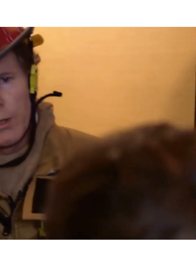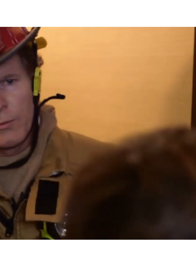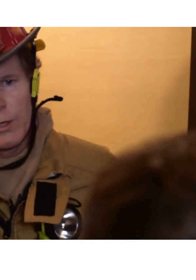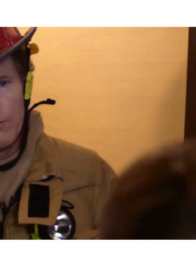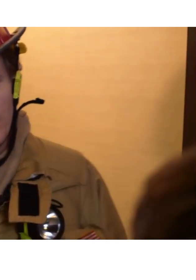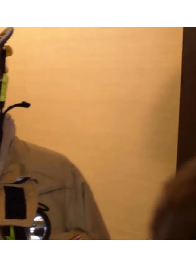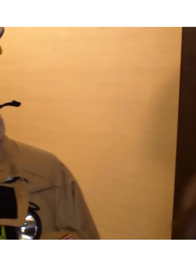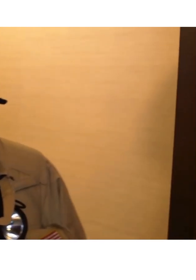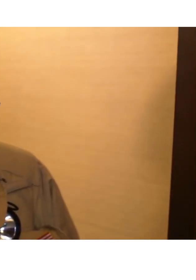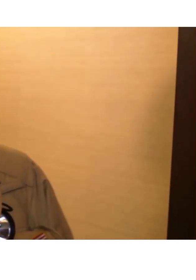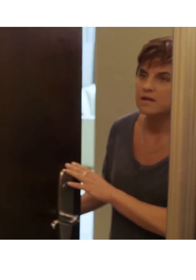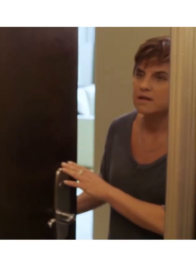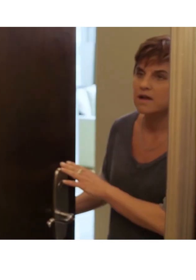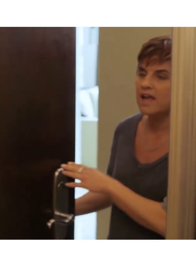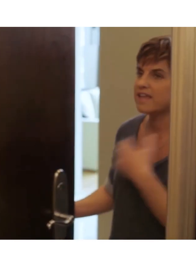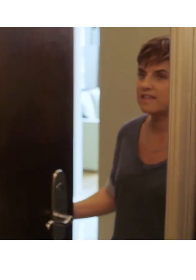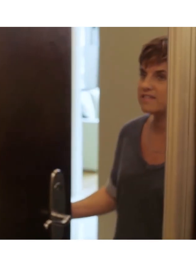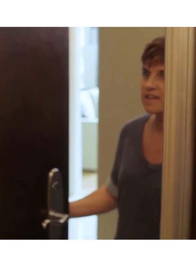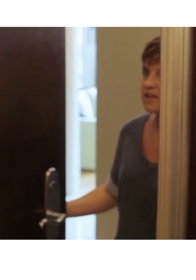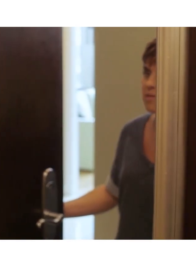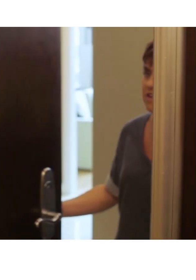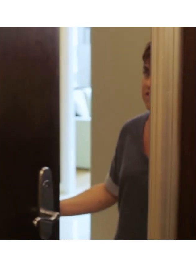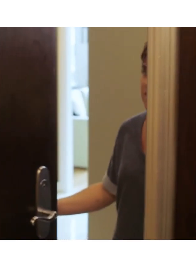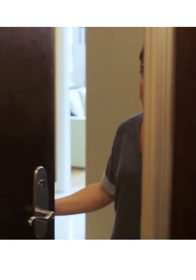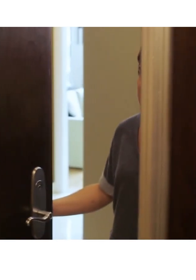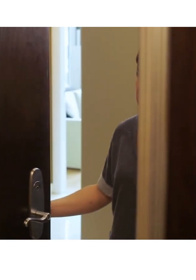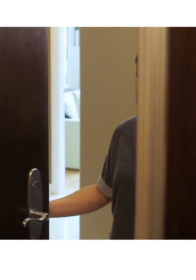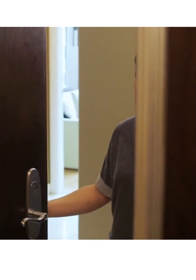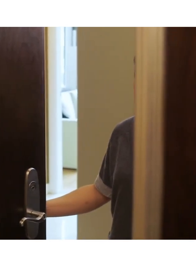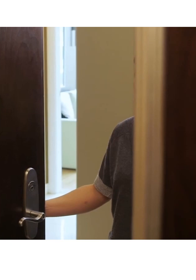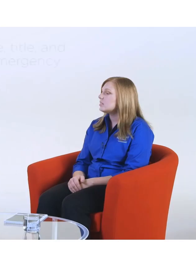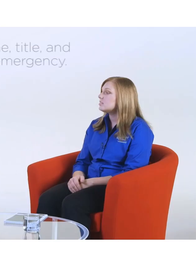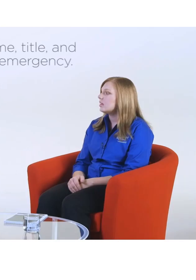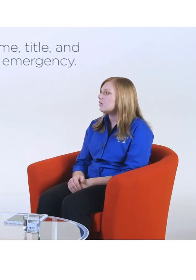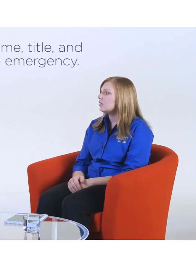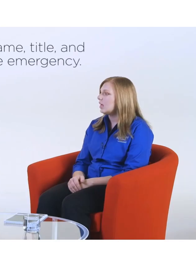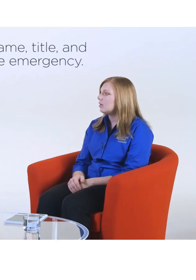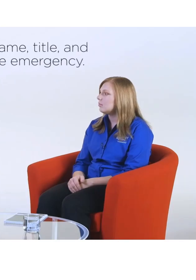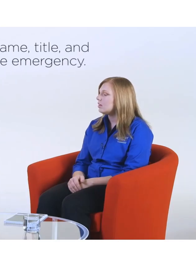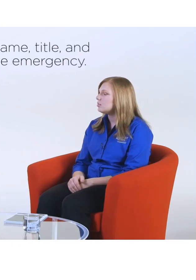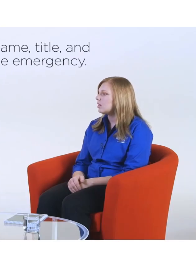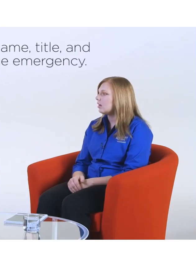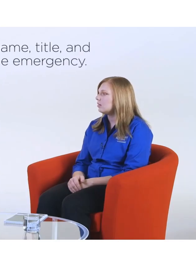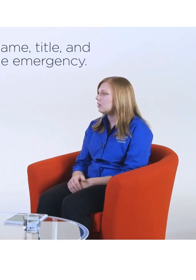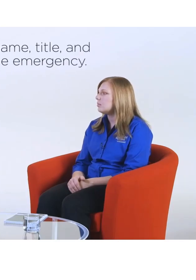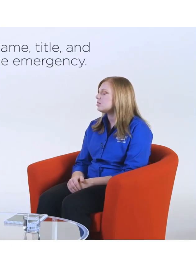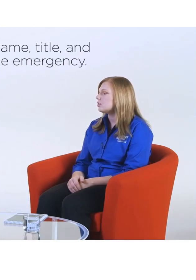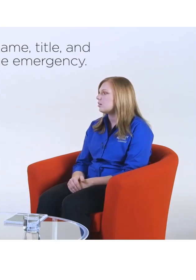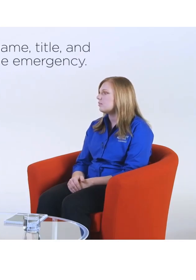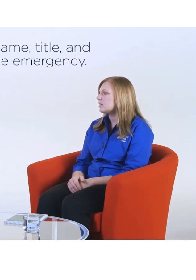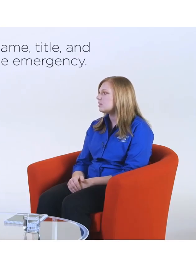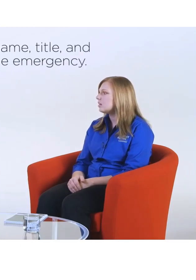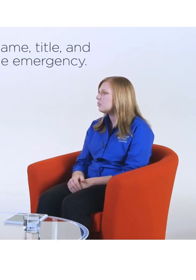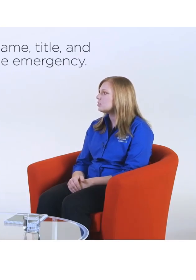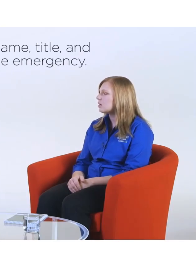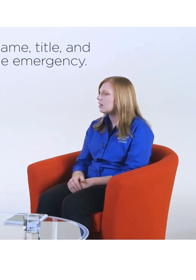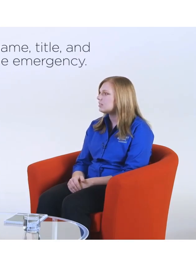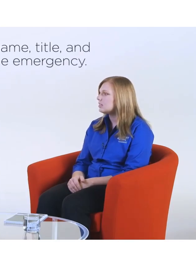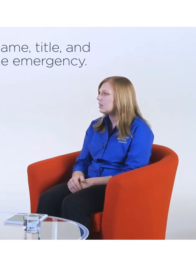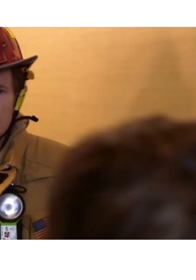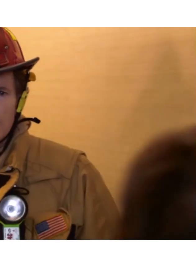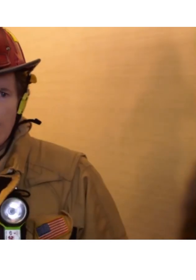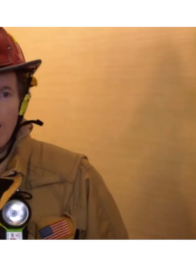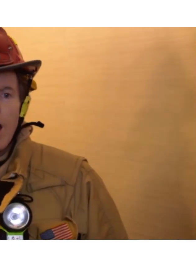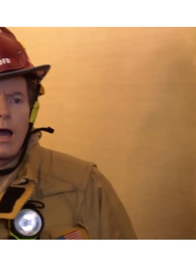emergency in the building. We need to evacuate. I can't stay here. I mean, is that bad? So you always want to state your name and your title and make sure you're facing them when you're